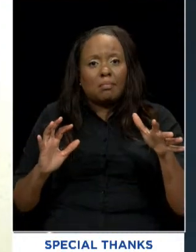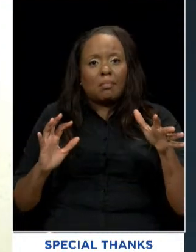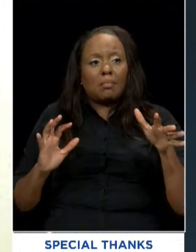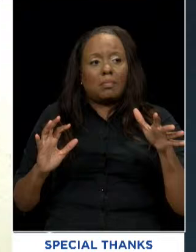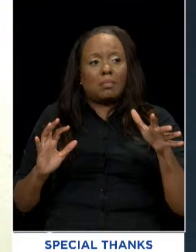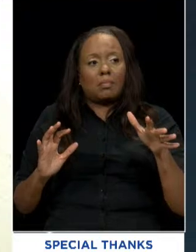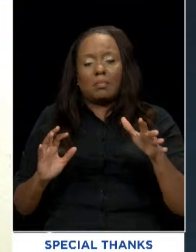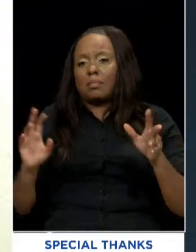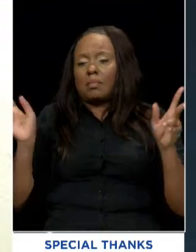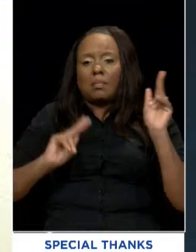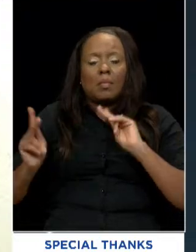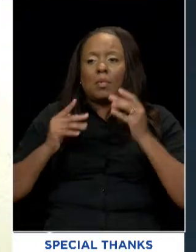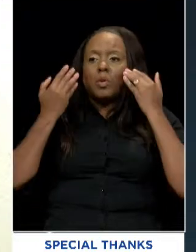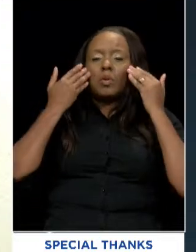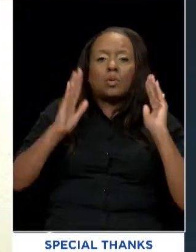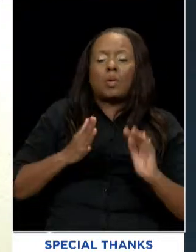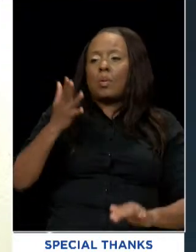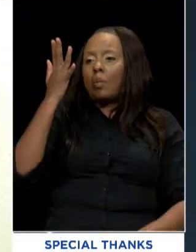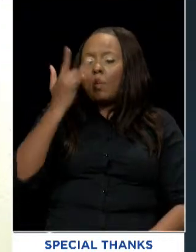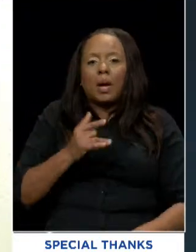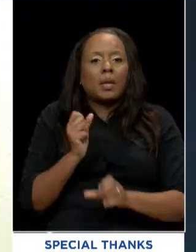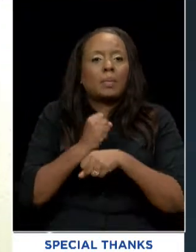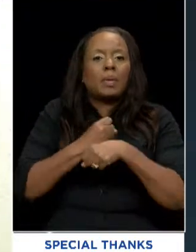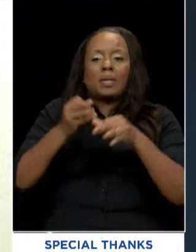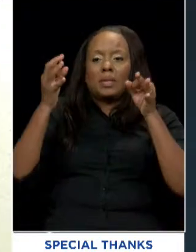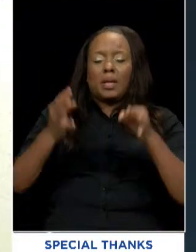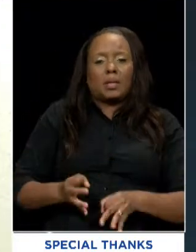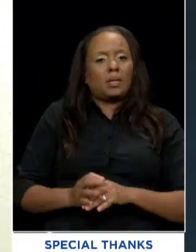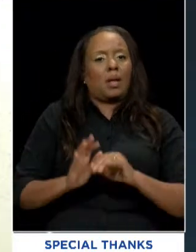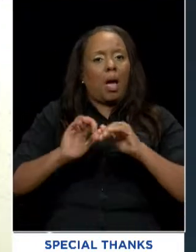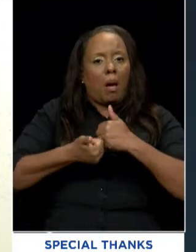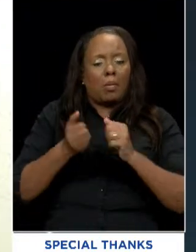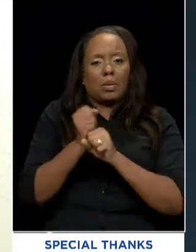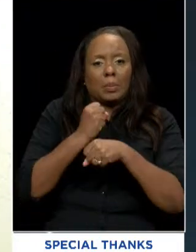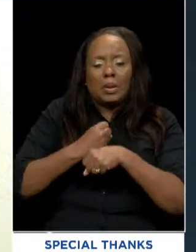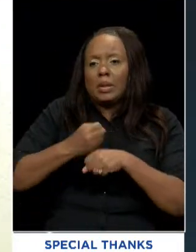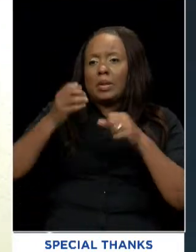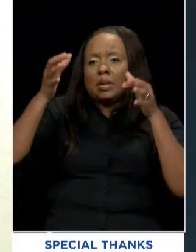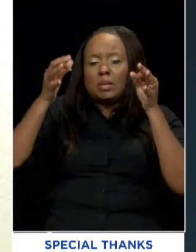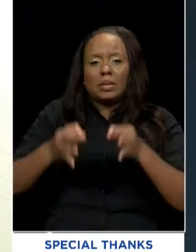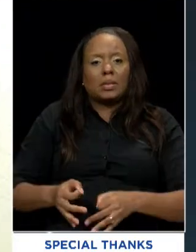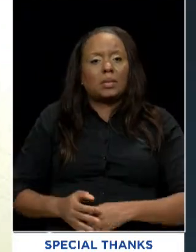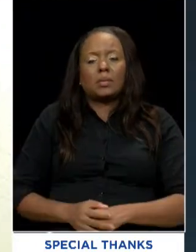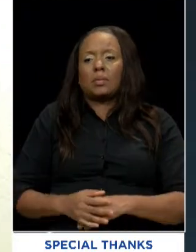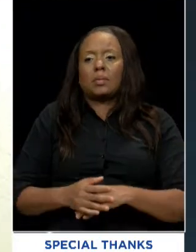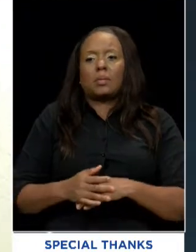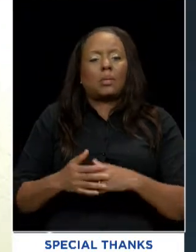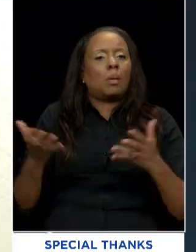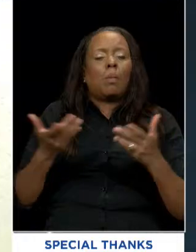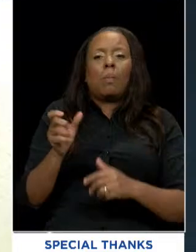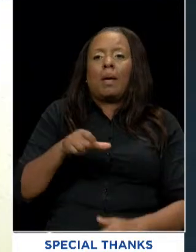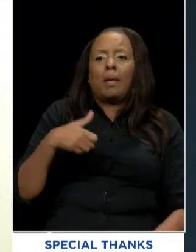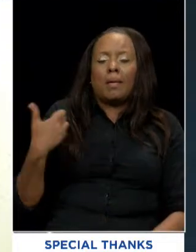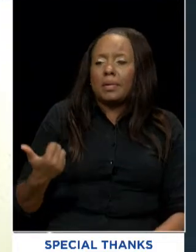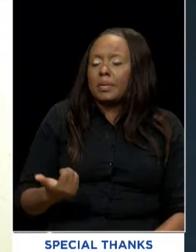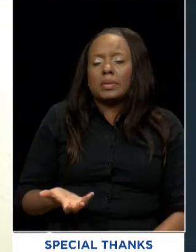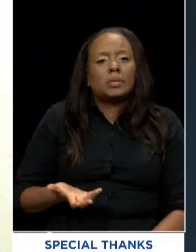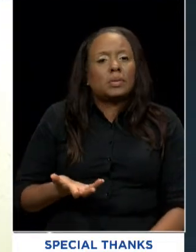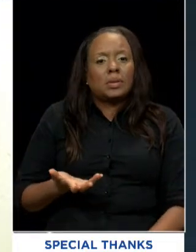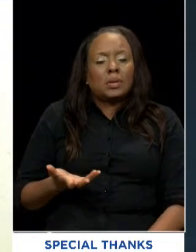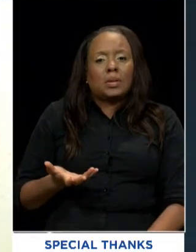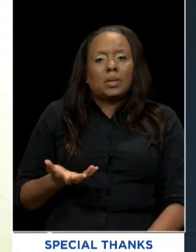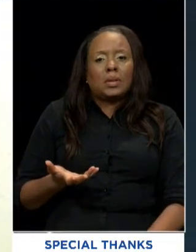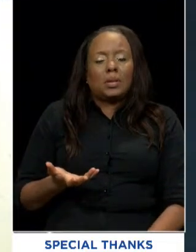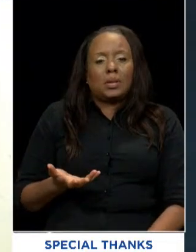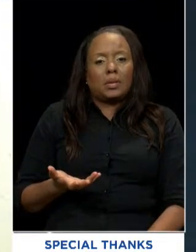why decisions are made, how decisions are made, what alternatives may be available, all have to be explored